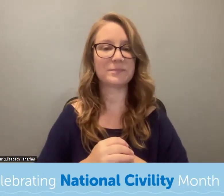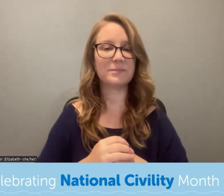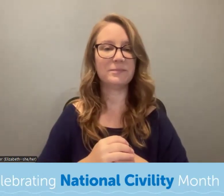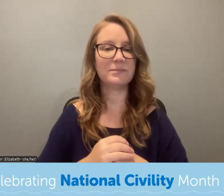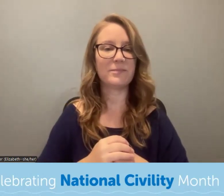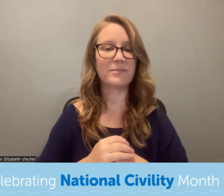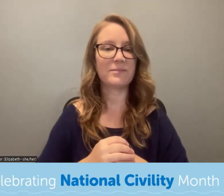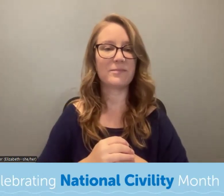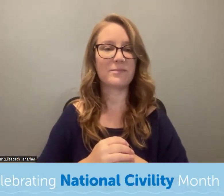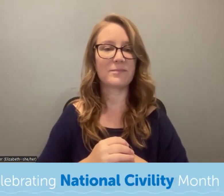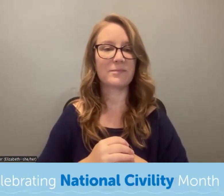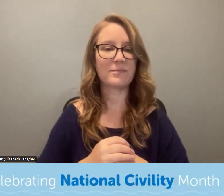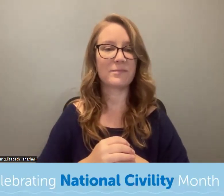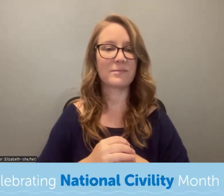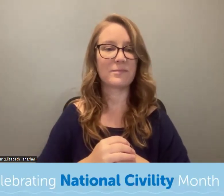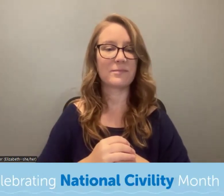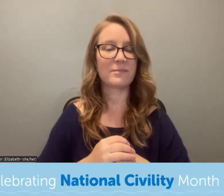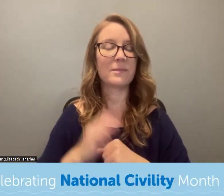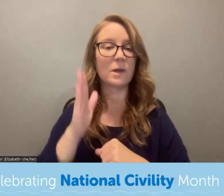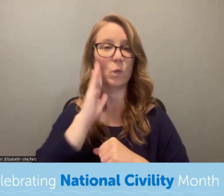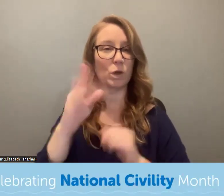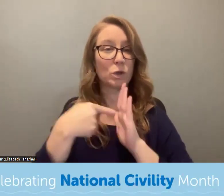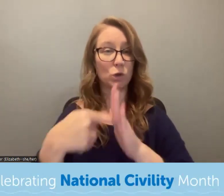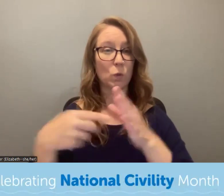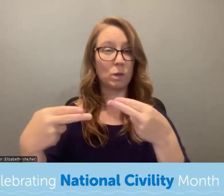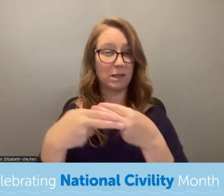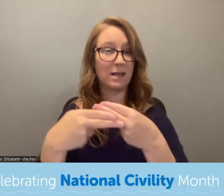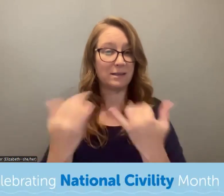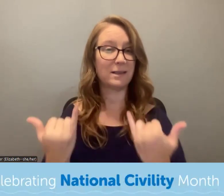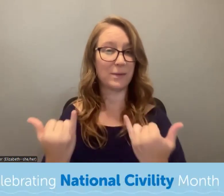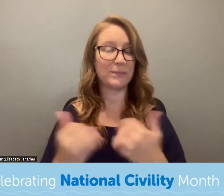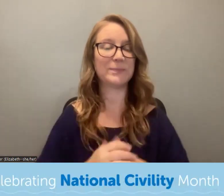With that, I think we have a slide deck to present.